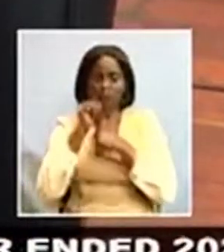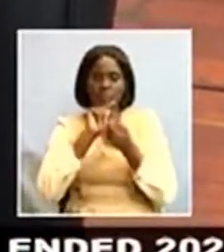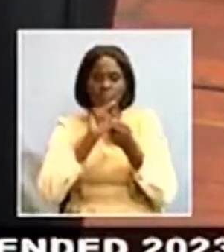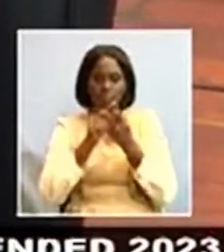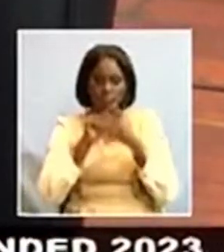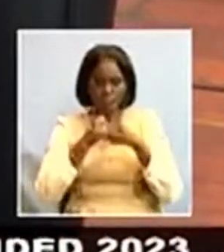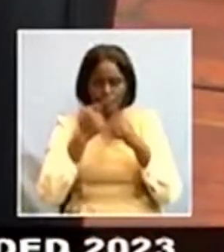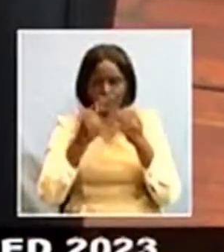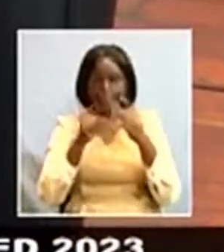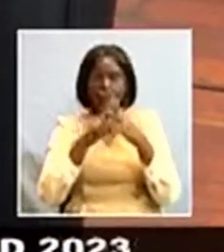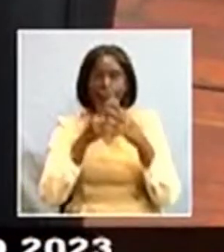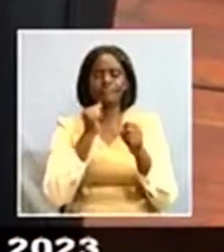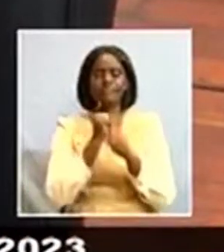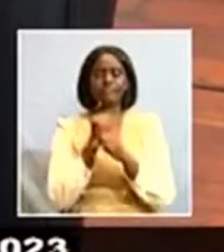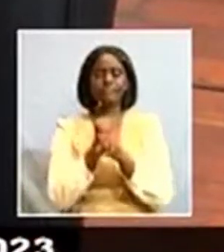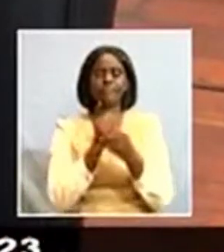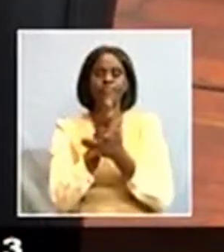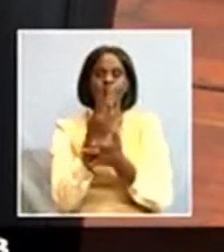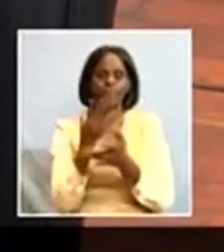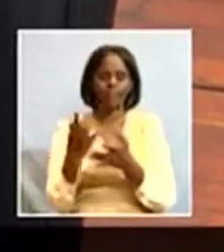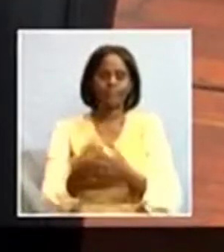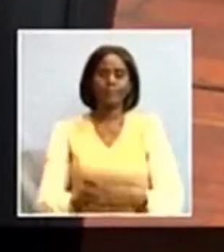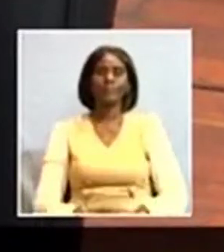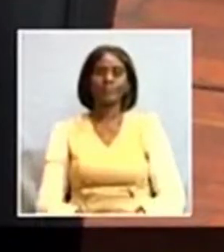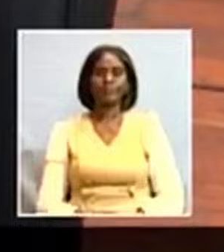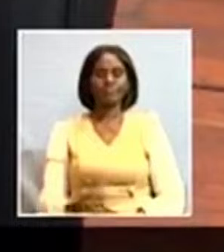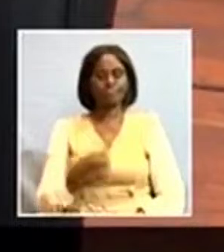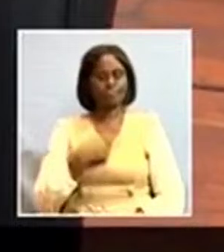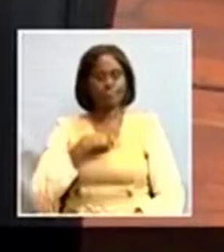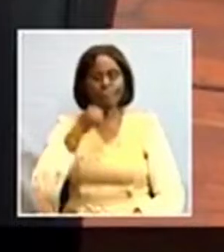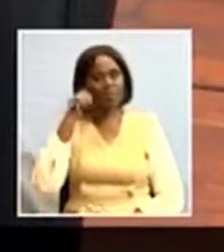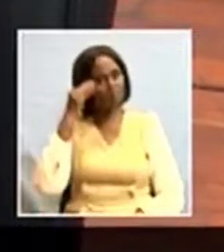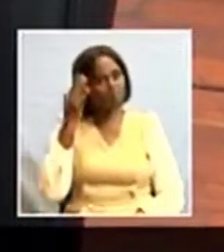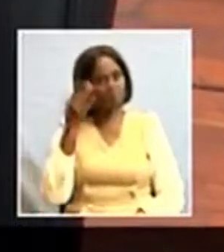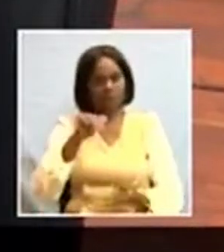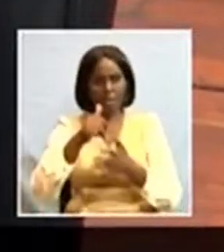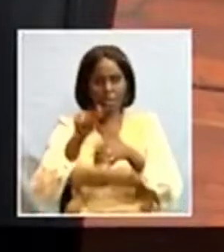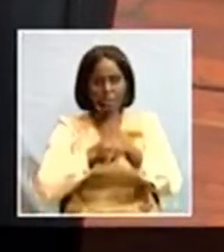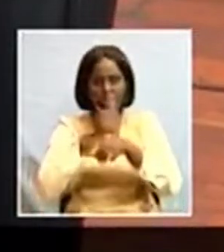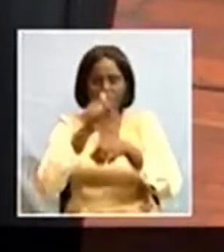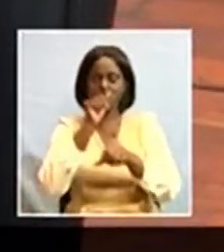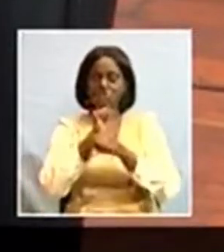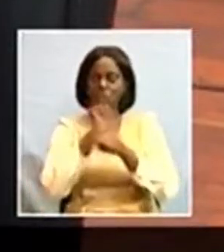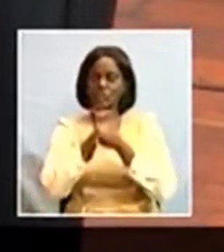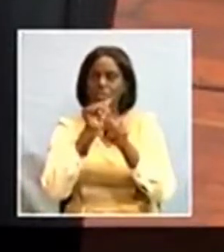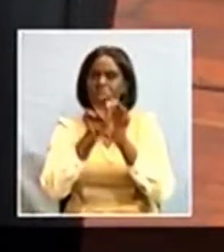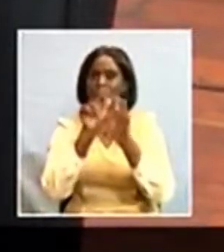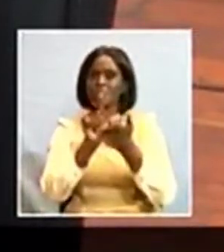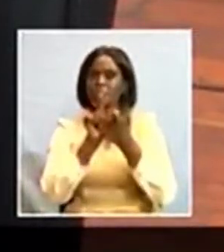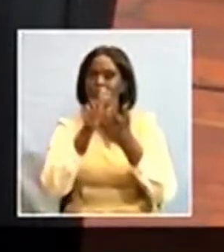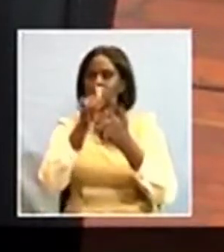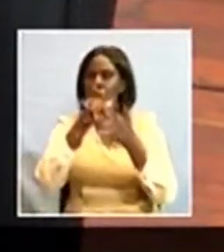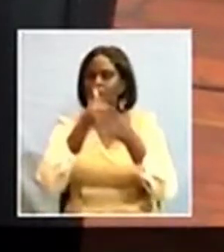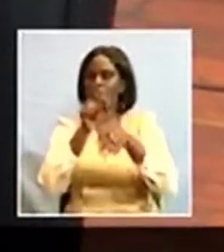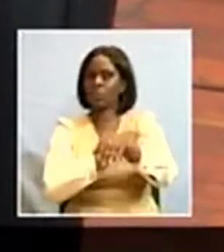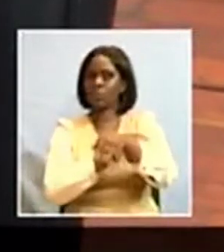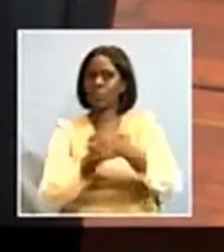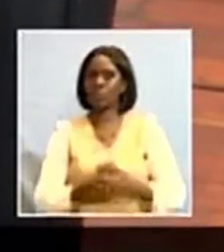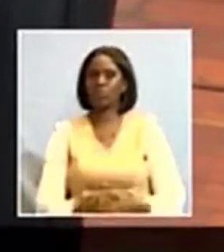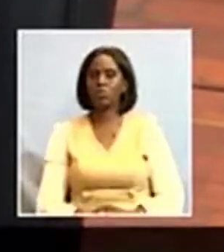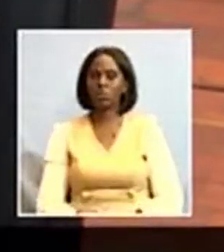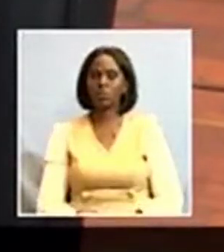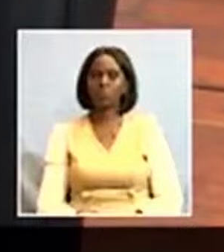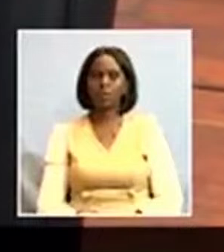at least we start doing the right thing? I don't know, CS. How long have you been at Lukulu Council?